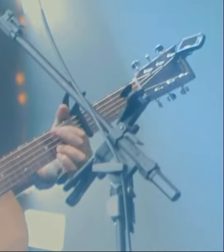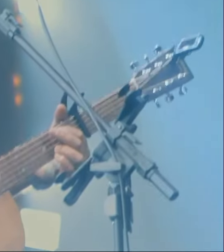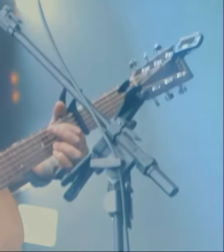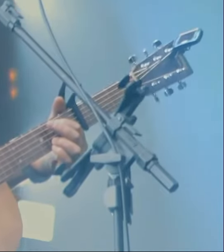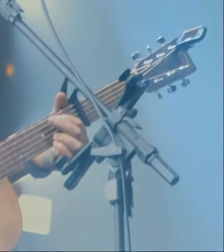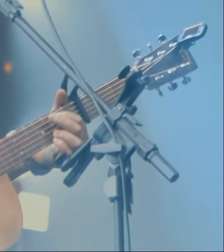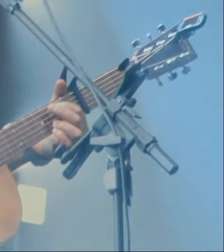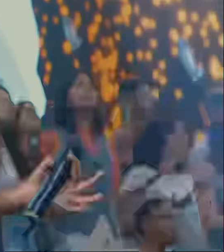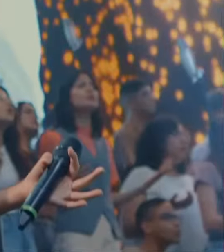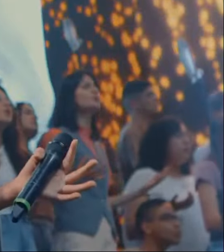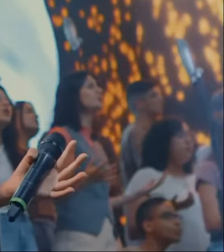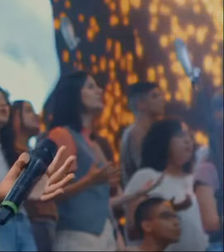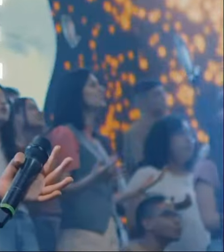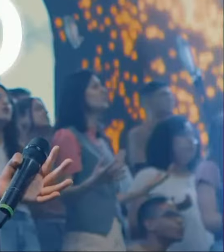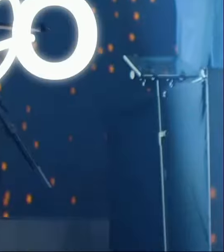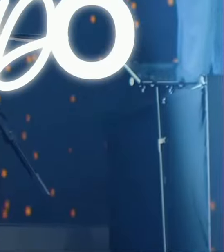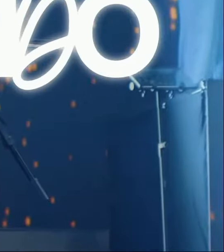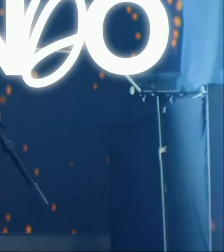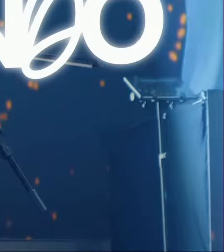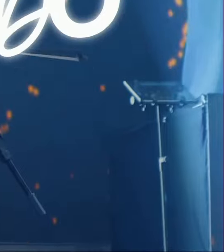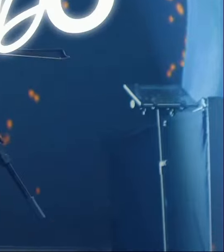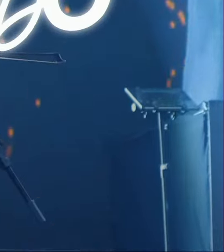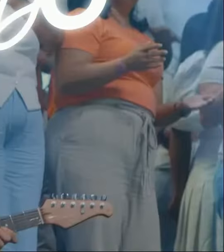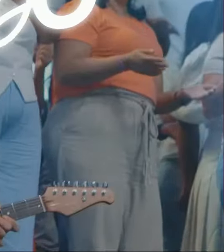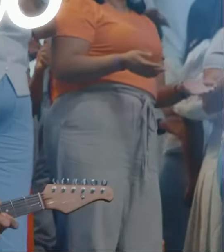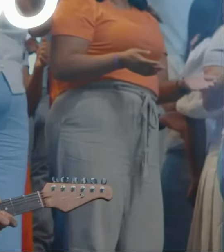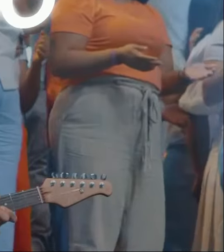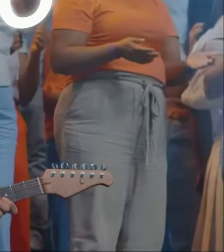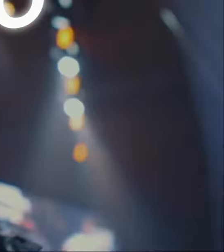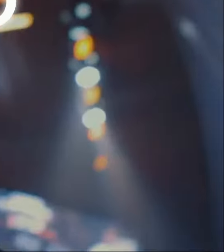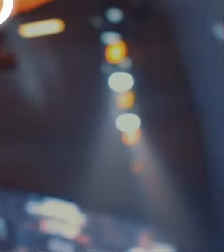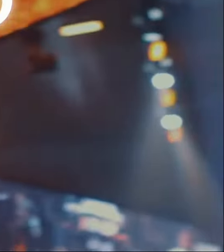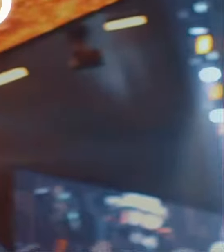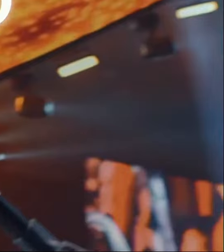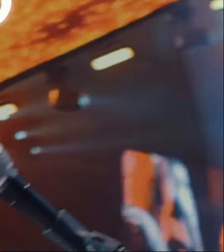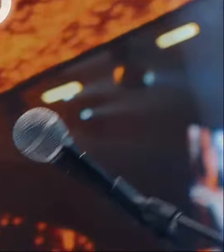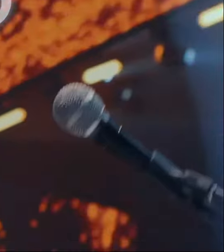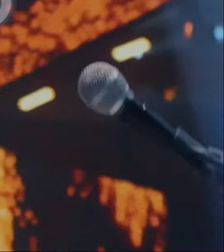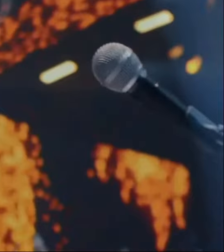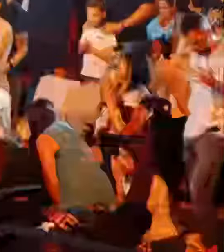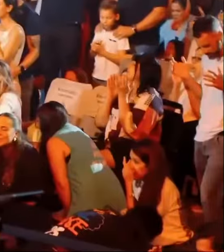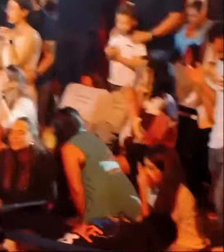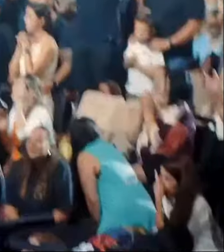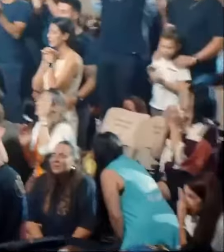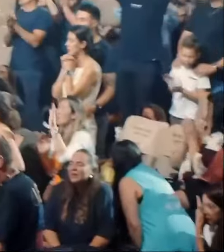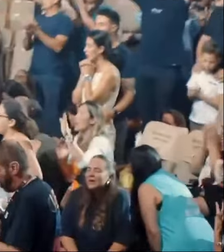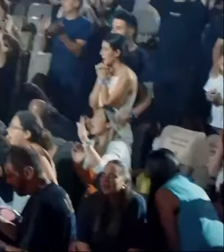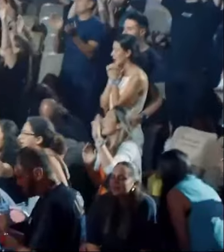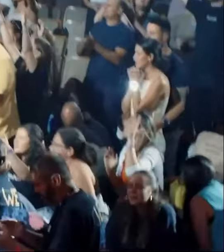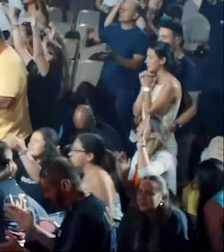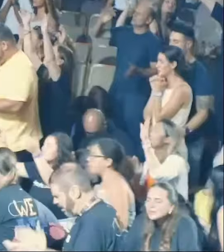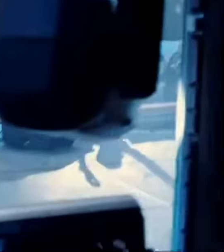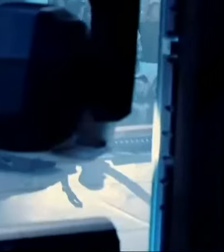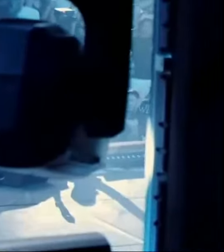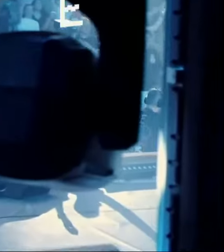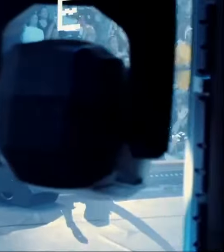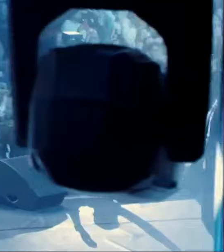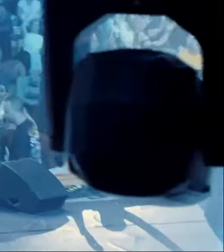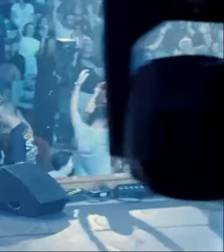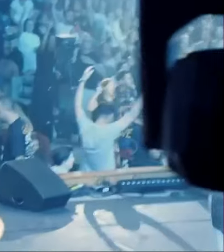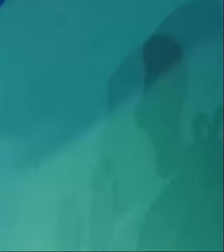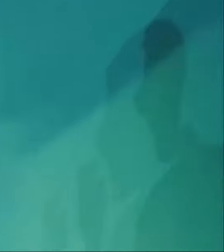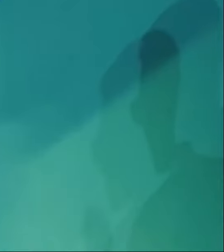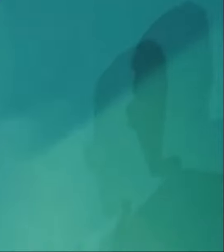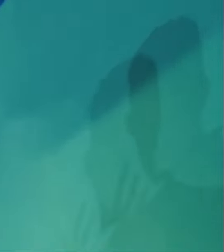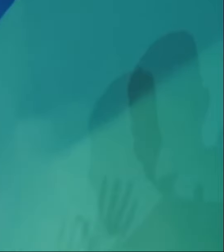times the charm, the feeling that I'll never be burned again. Water it down, let's get to the roots. Try to discuss, you sit and refuse. Say I'm the spark when we in the dark, and